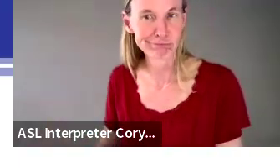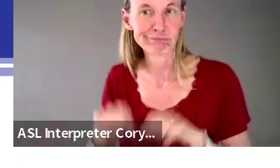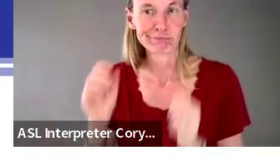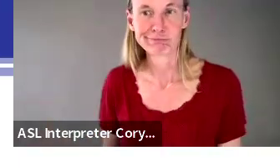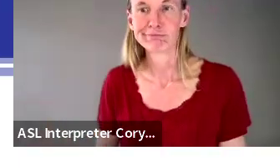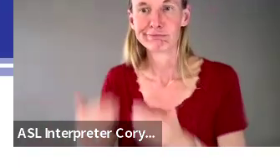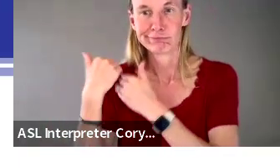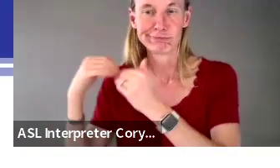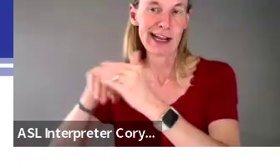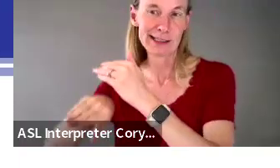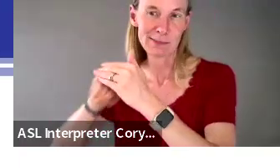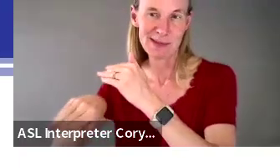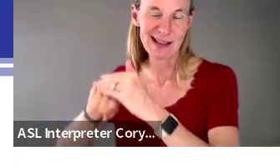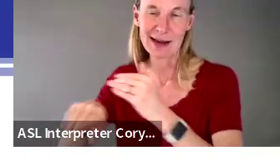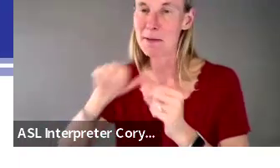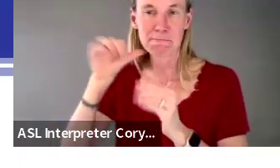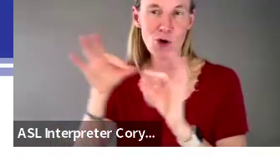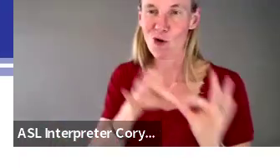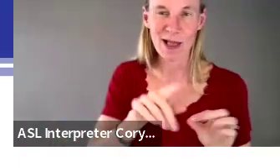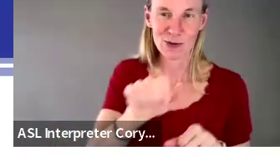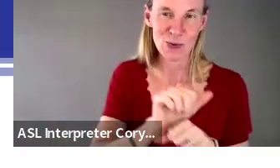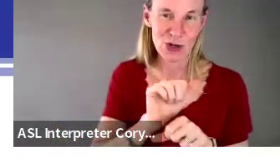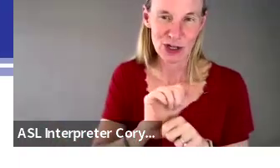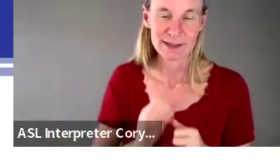with accessibility outside of my work.